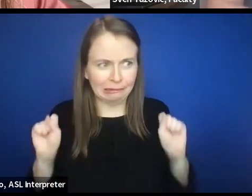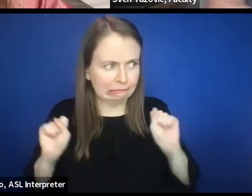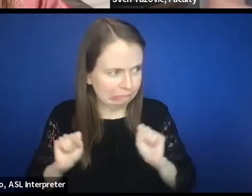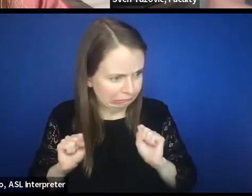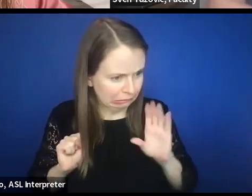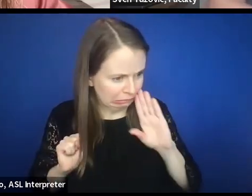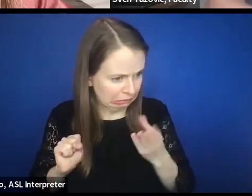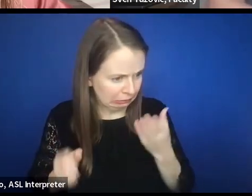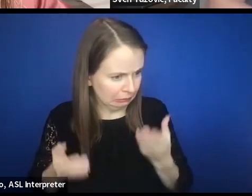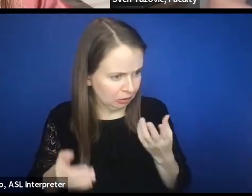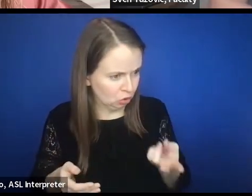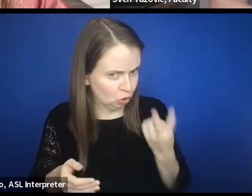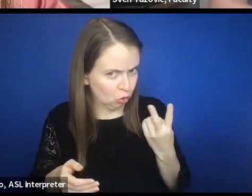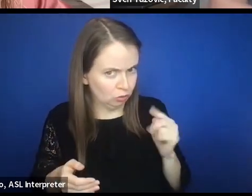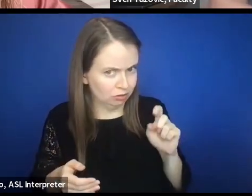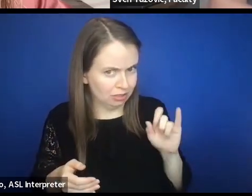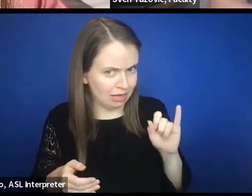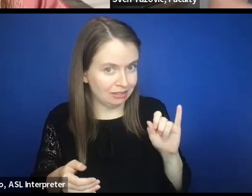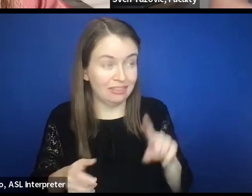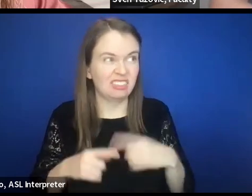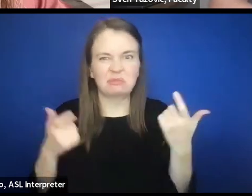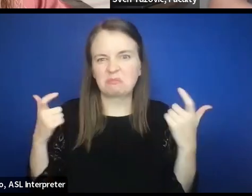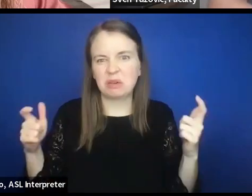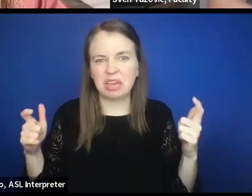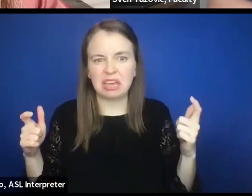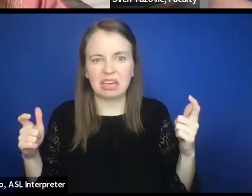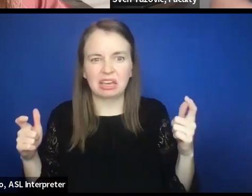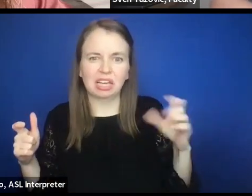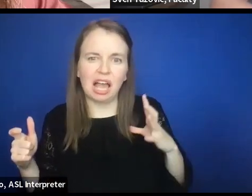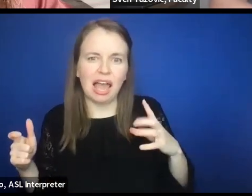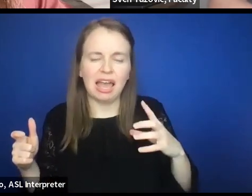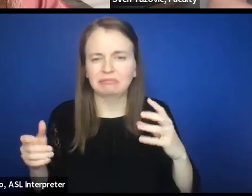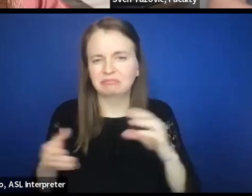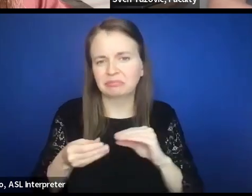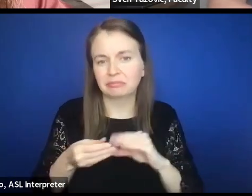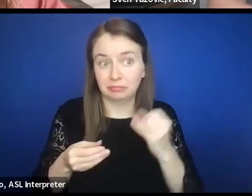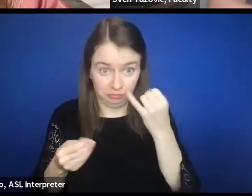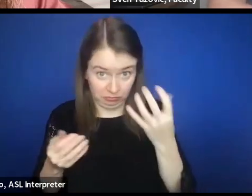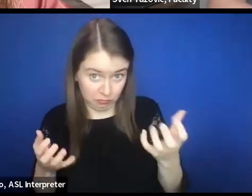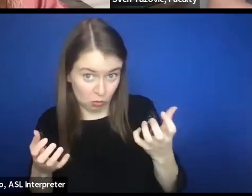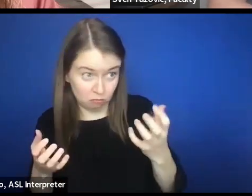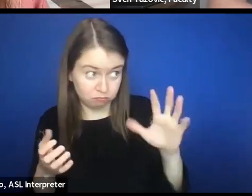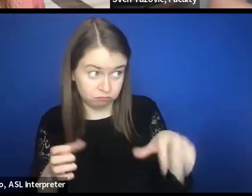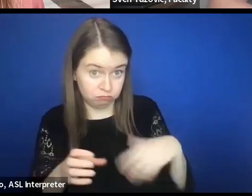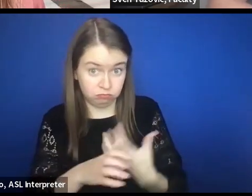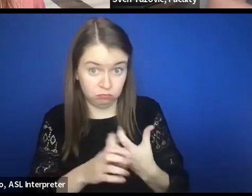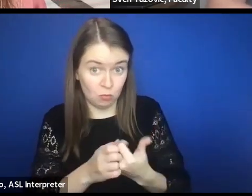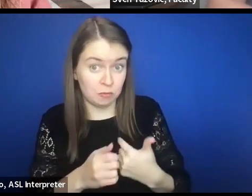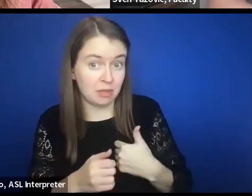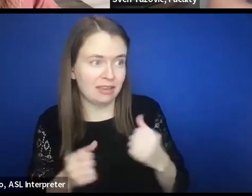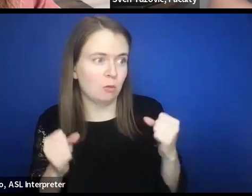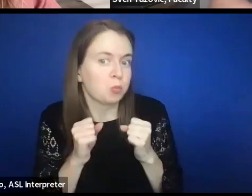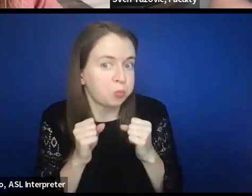it seemed we would need 2 taxis, and then there was like this big guy who said like, okay, if you want to come with me, like, okay, you have